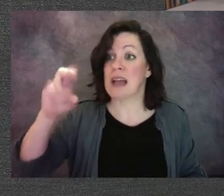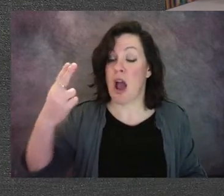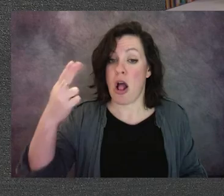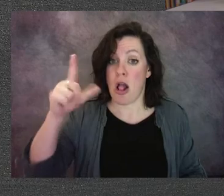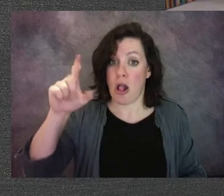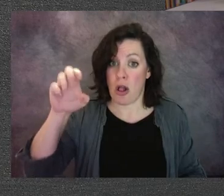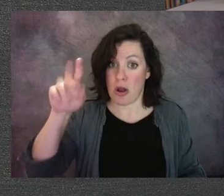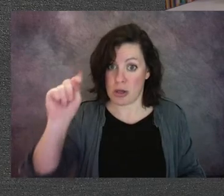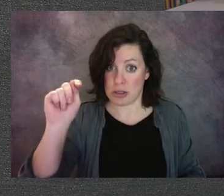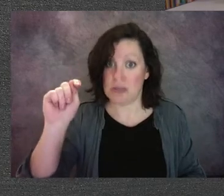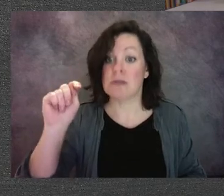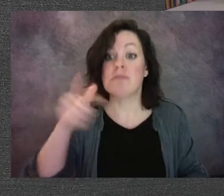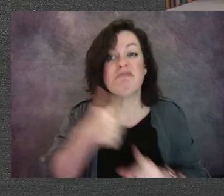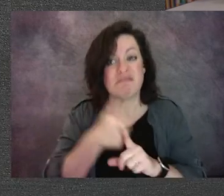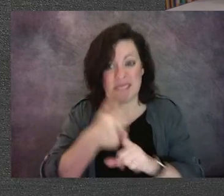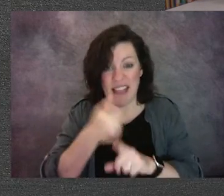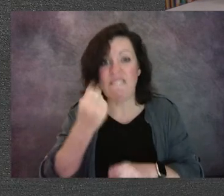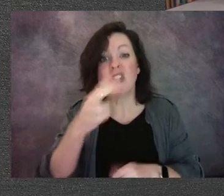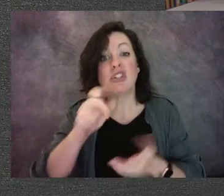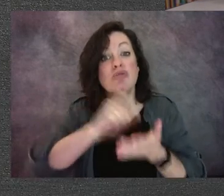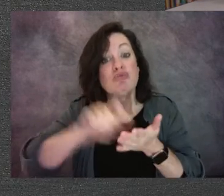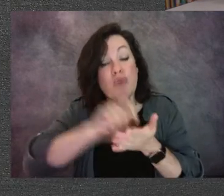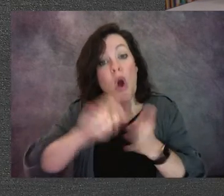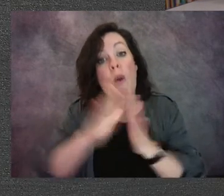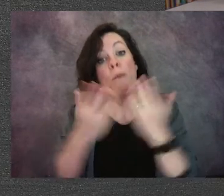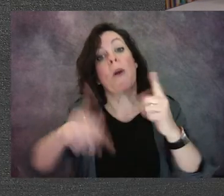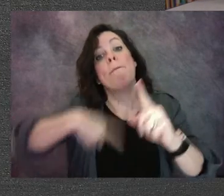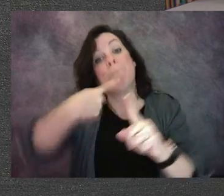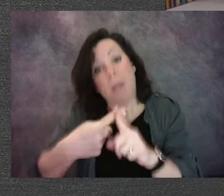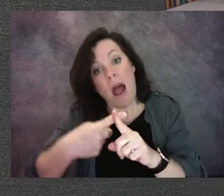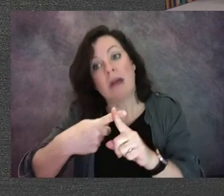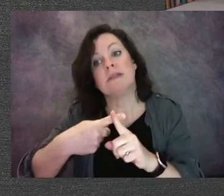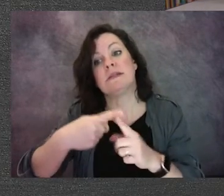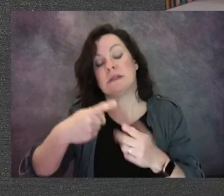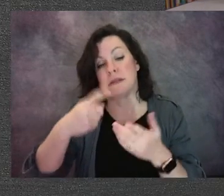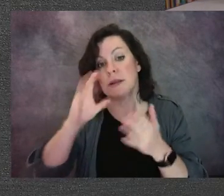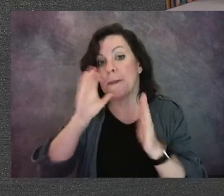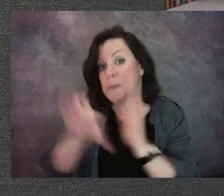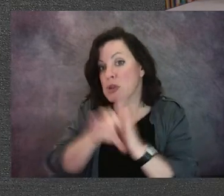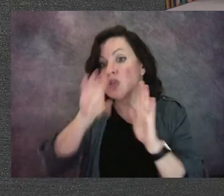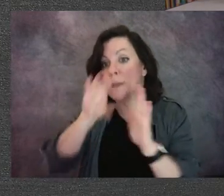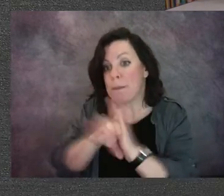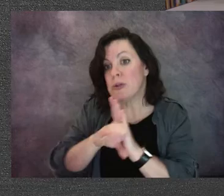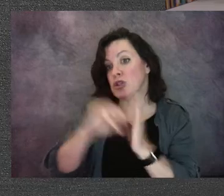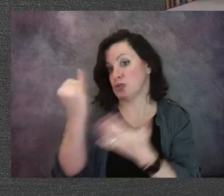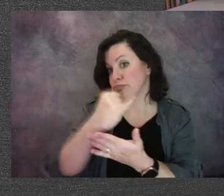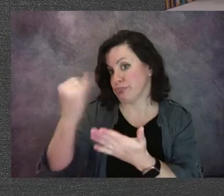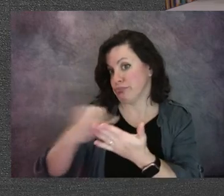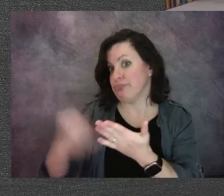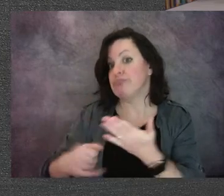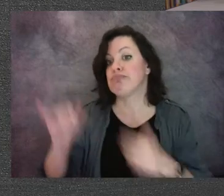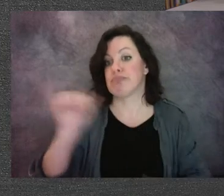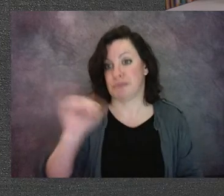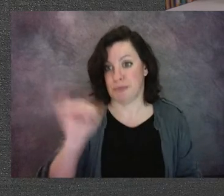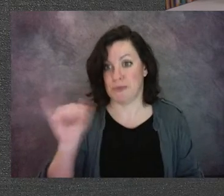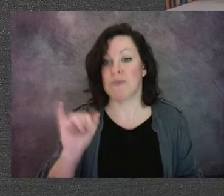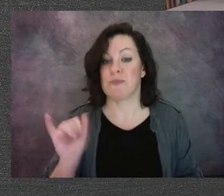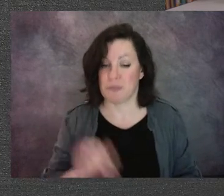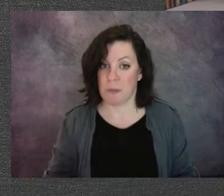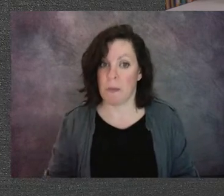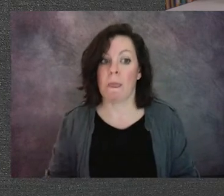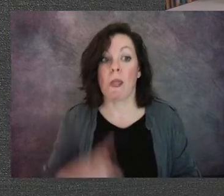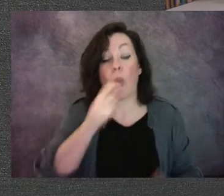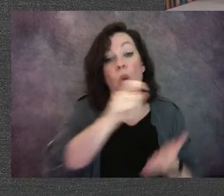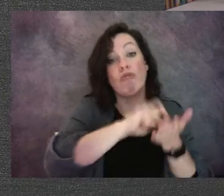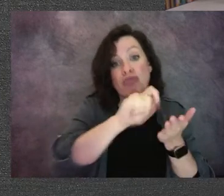author and illustrator. Do you know what an author is? No. An author is someone that writes the story, and the illustrator does the